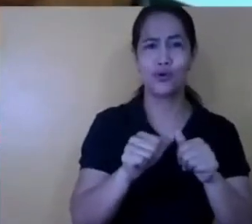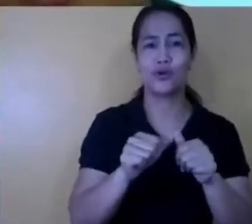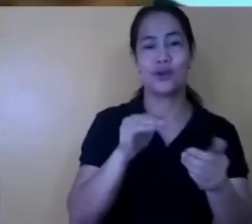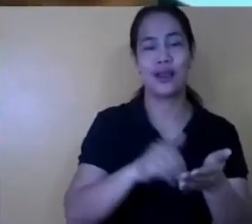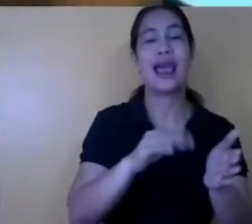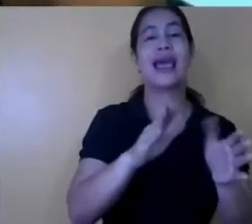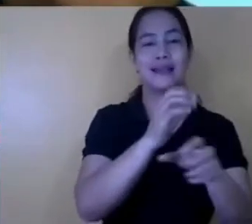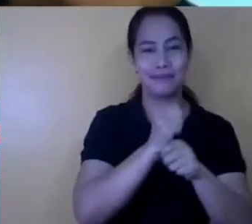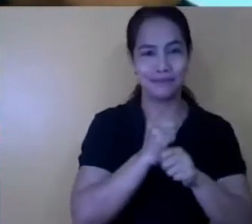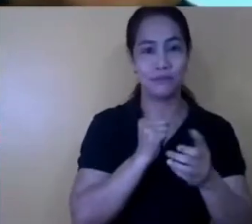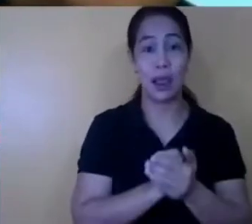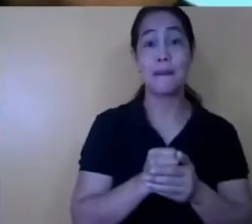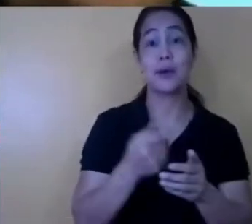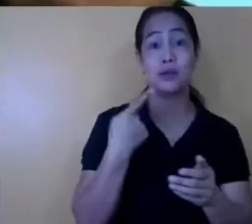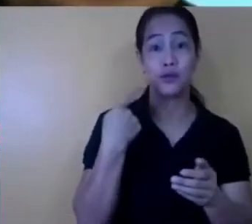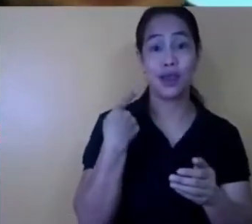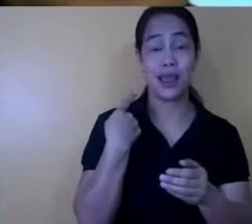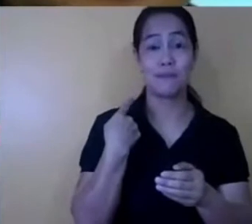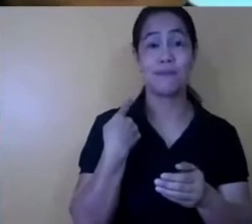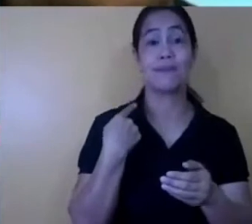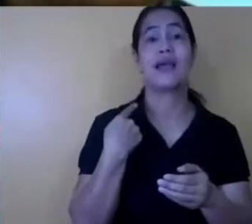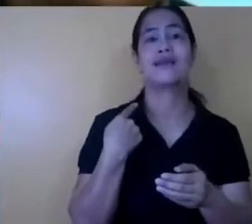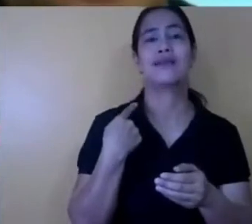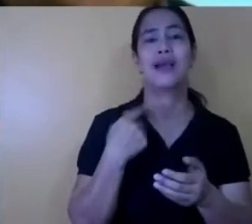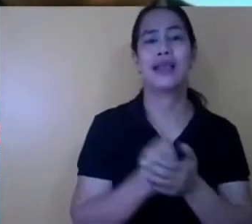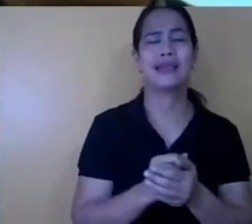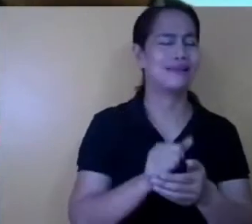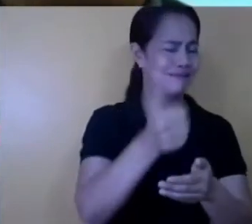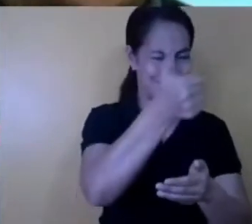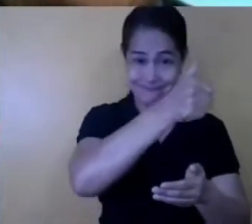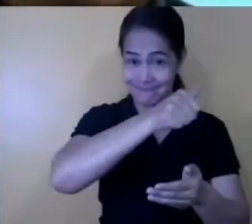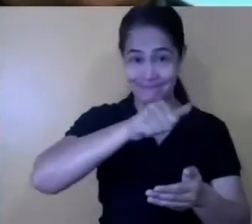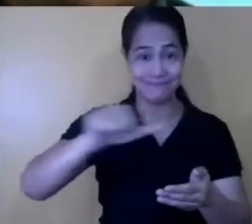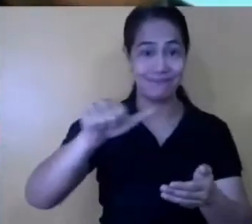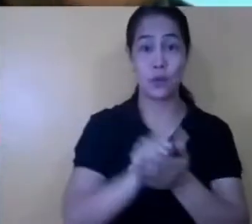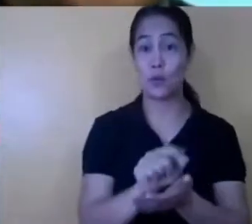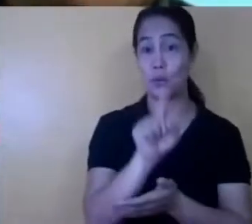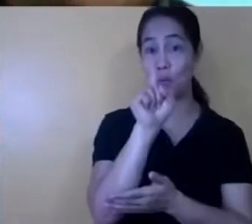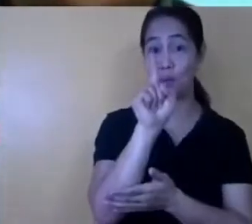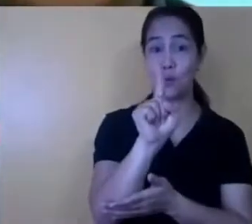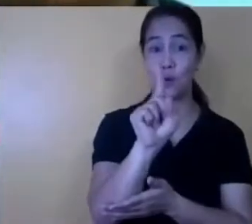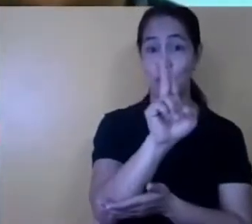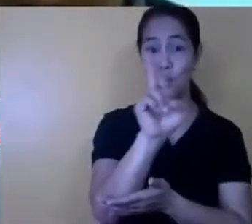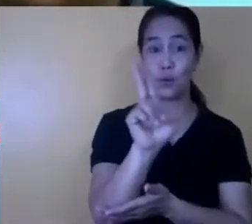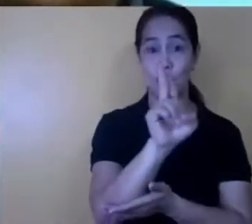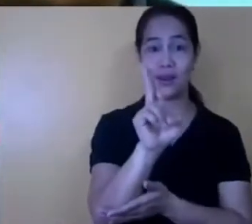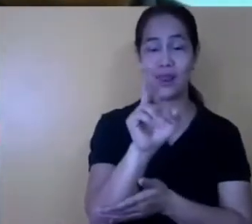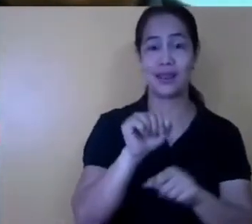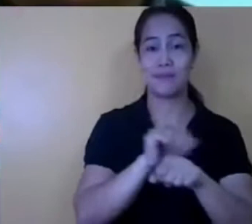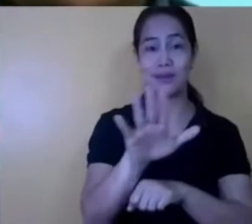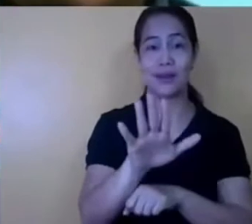you have to complement this with any one used in the implementation of the LAC plan,